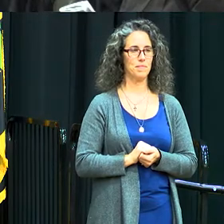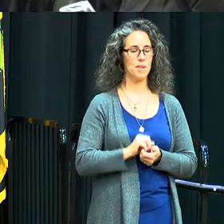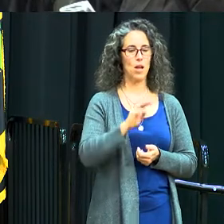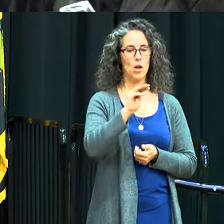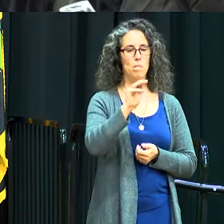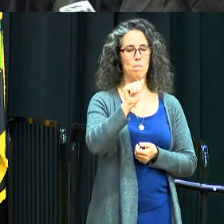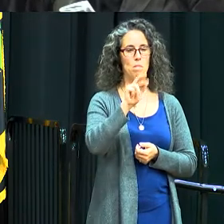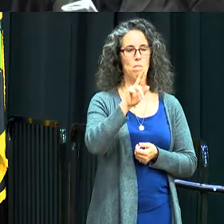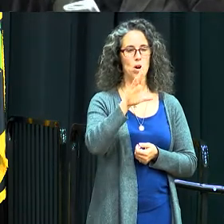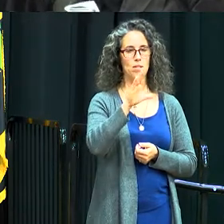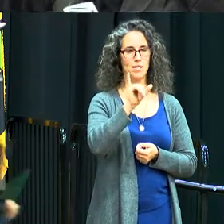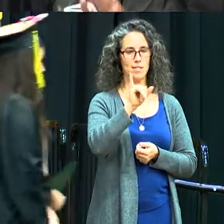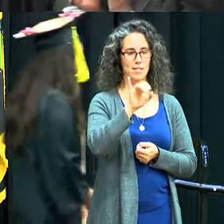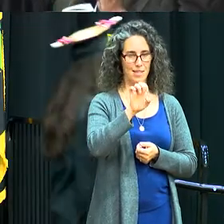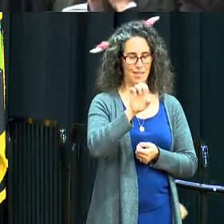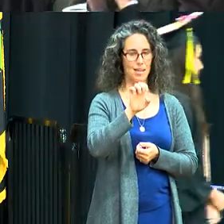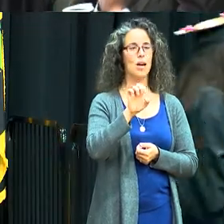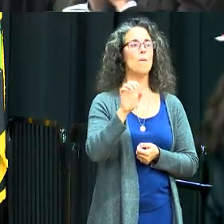Marcy Ann Brock.